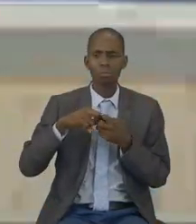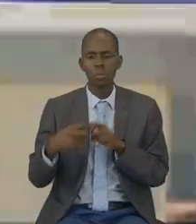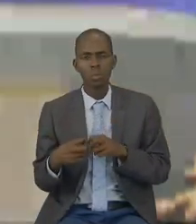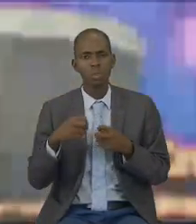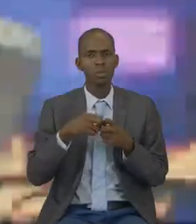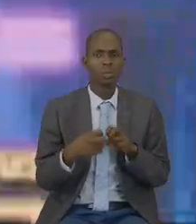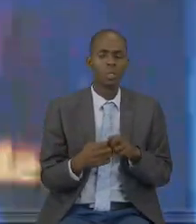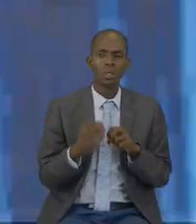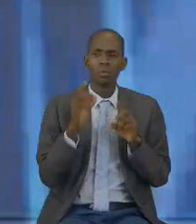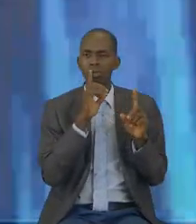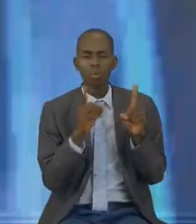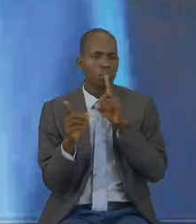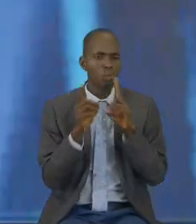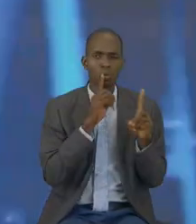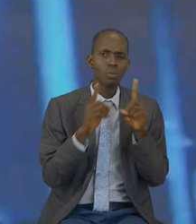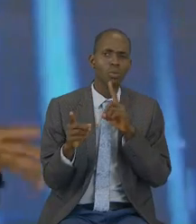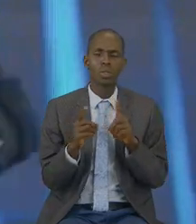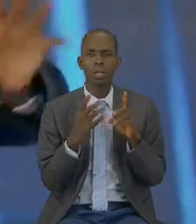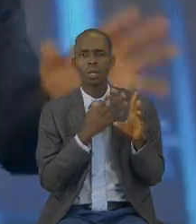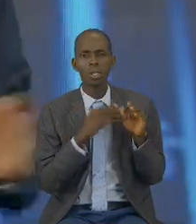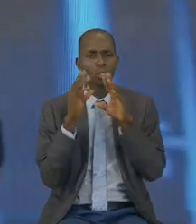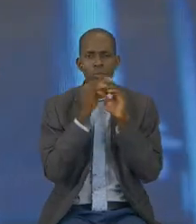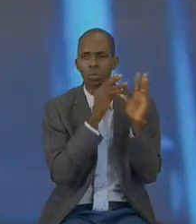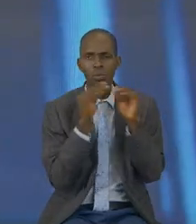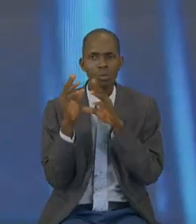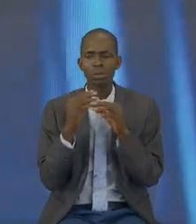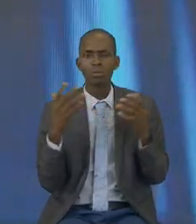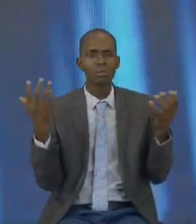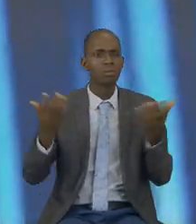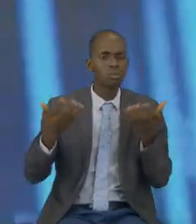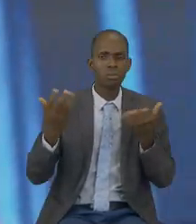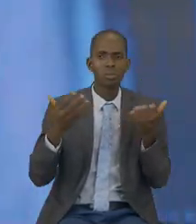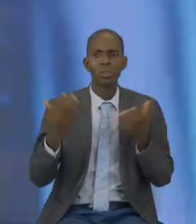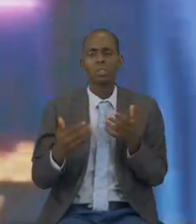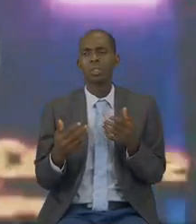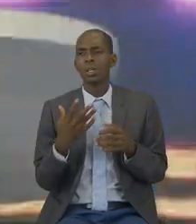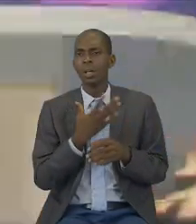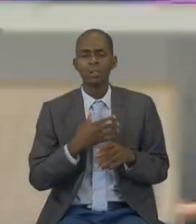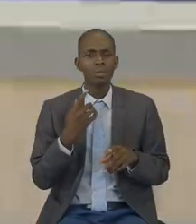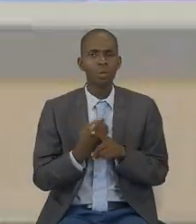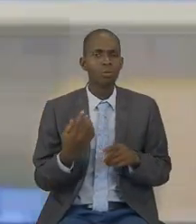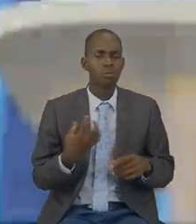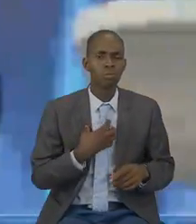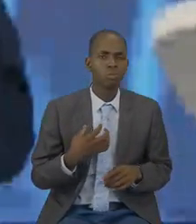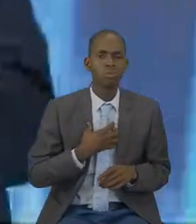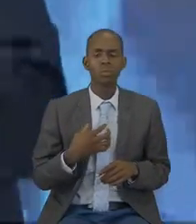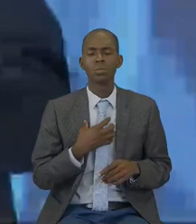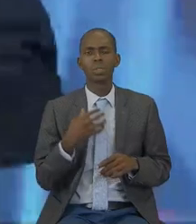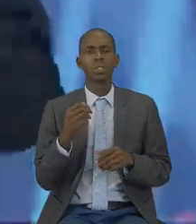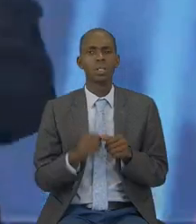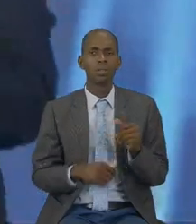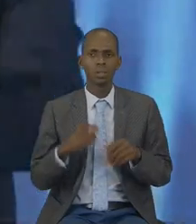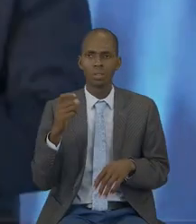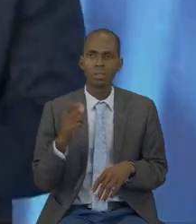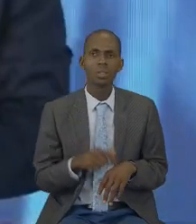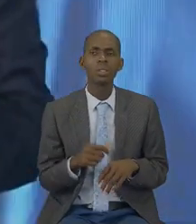problem, talk, gossip, murmuring, grumbling, and